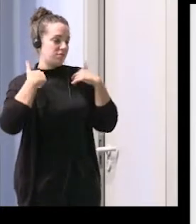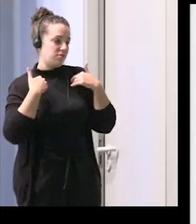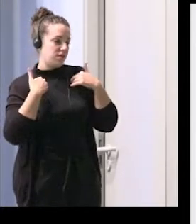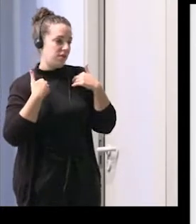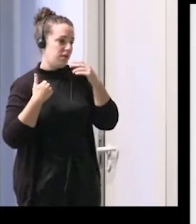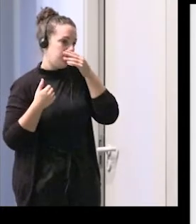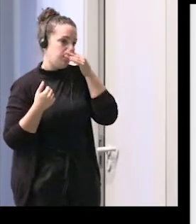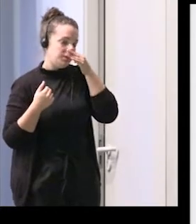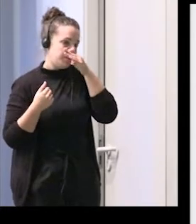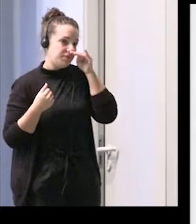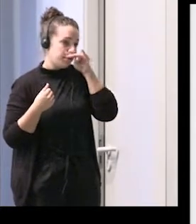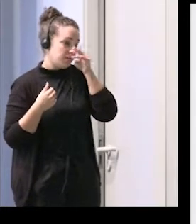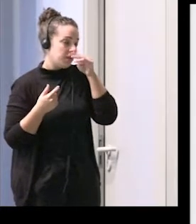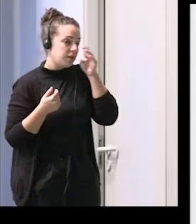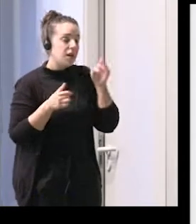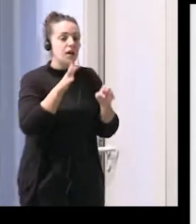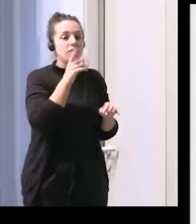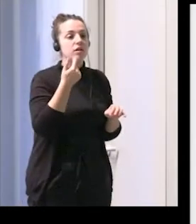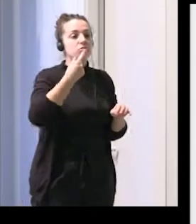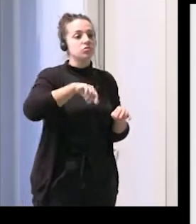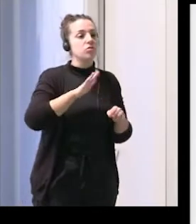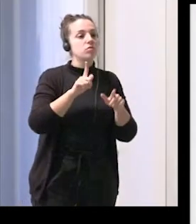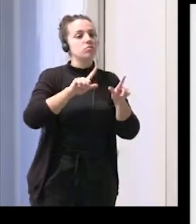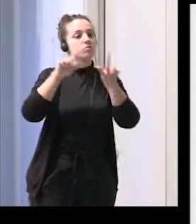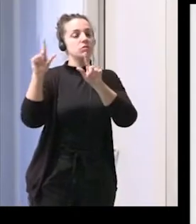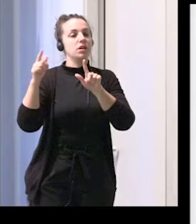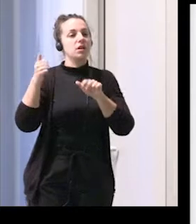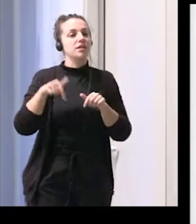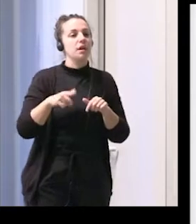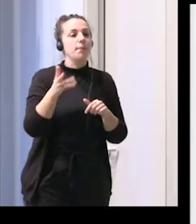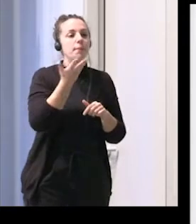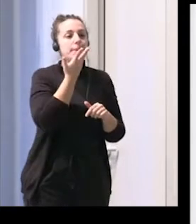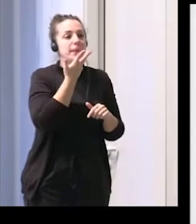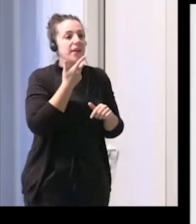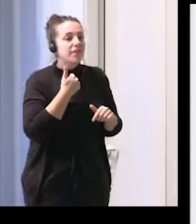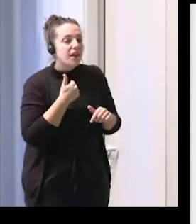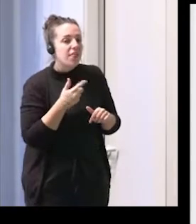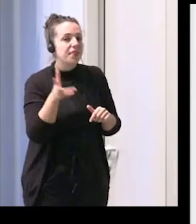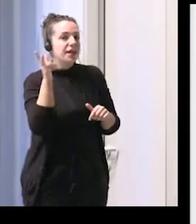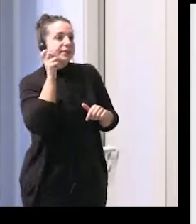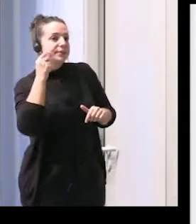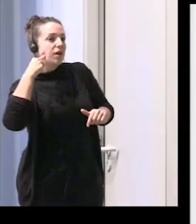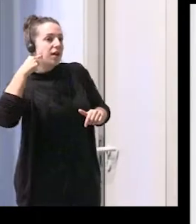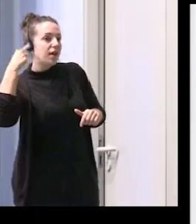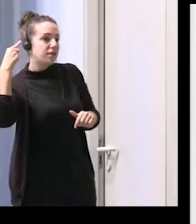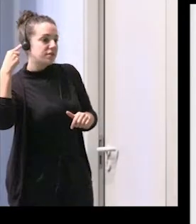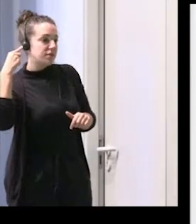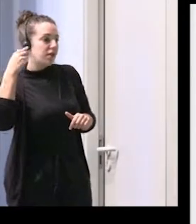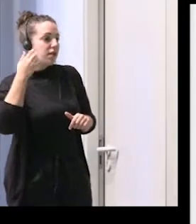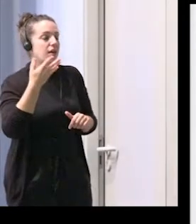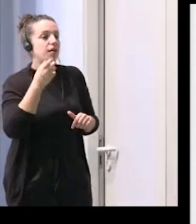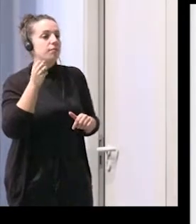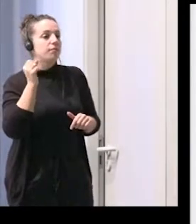that asymmetry, that preference for hearing with one ear, comes when we delay access